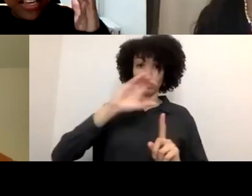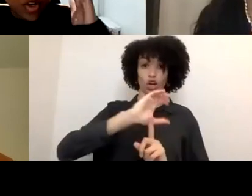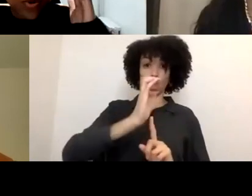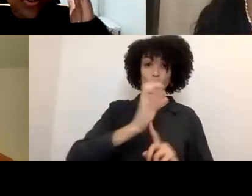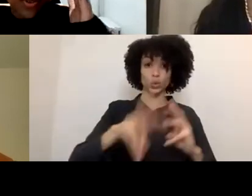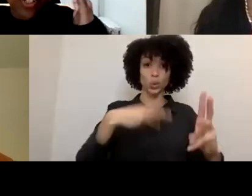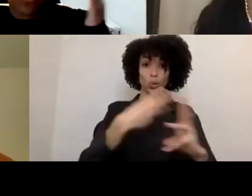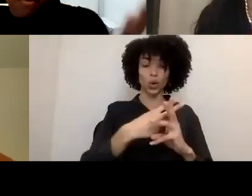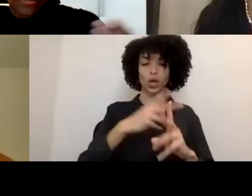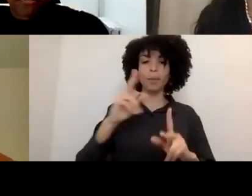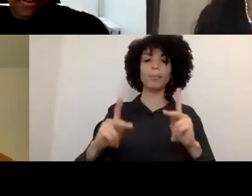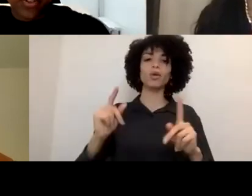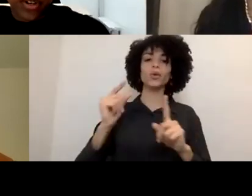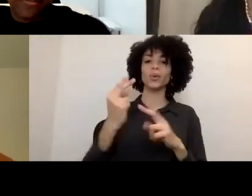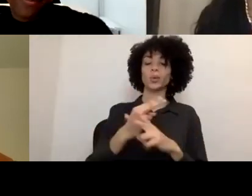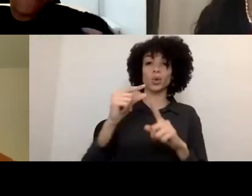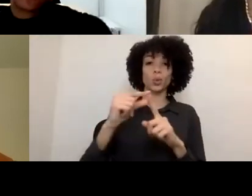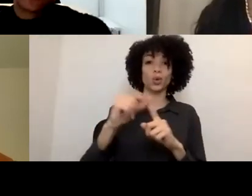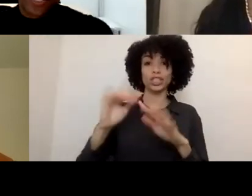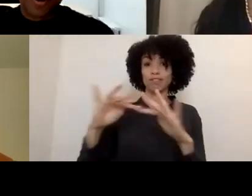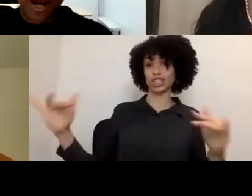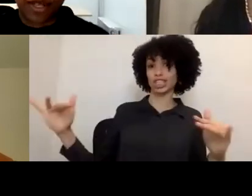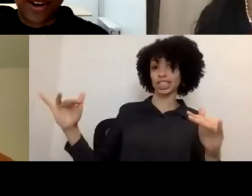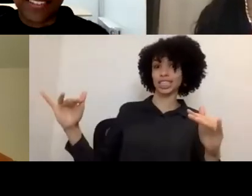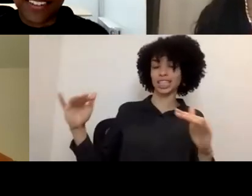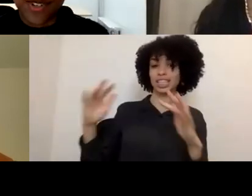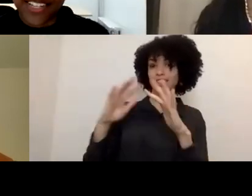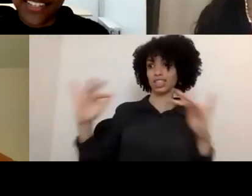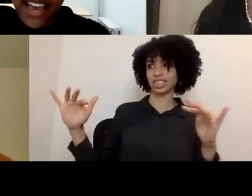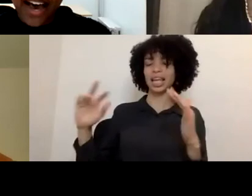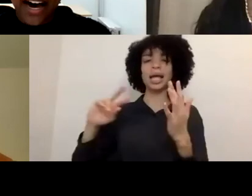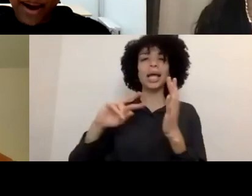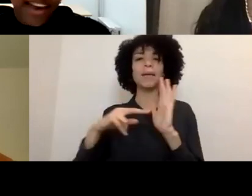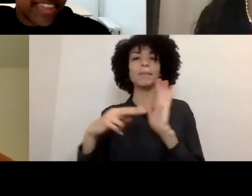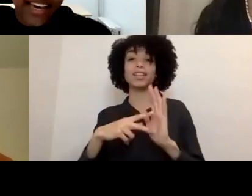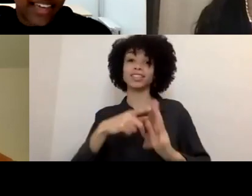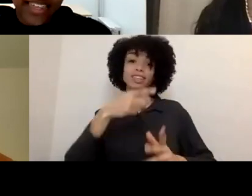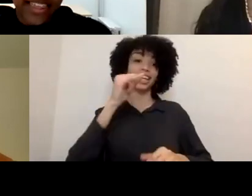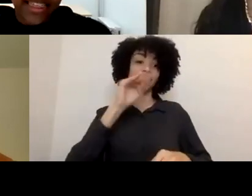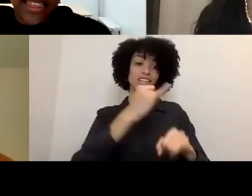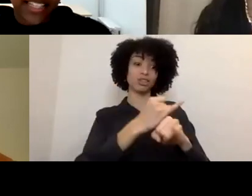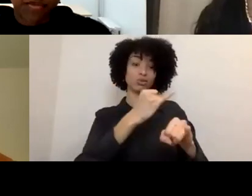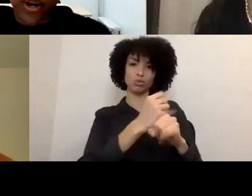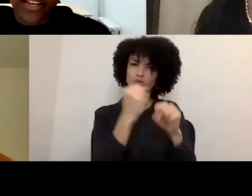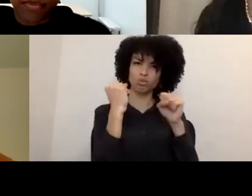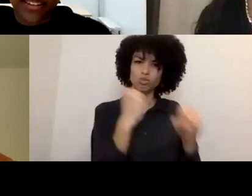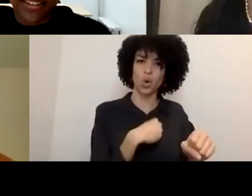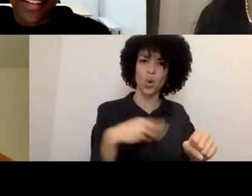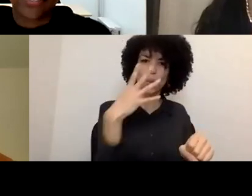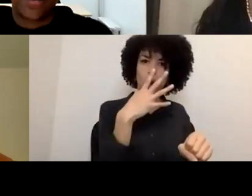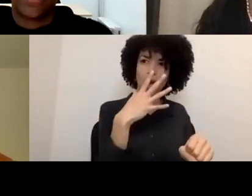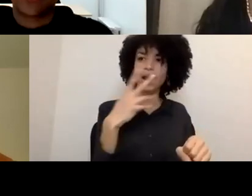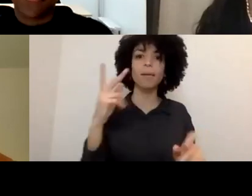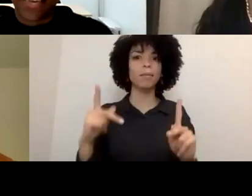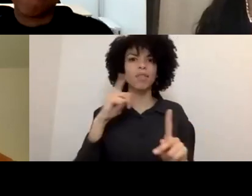it's being used, which is mainly around sort of diversifying predominantly white institutions, I think that that's important, but